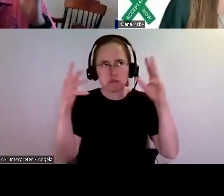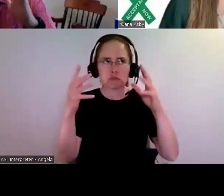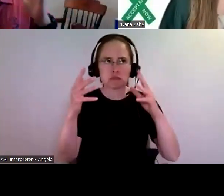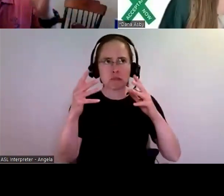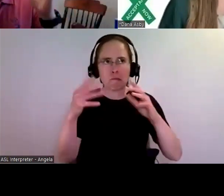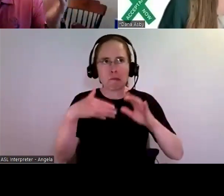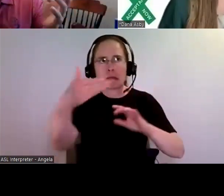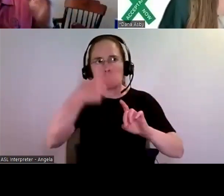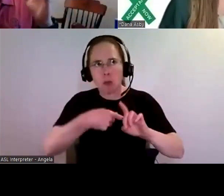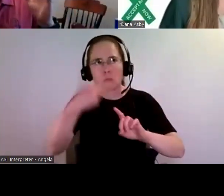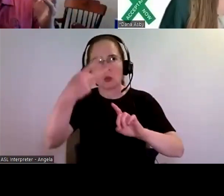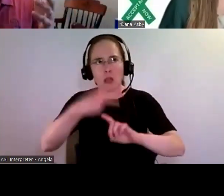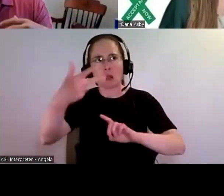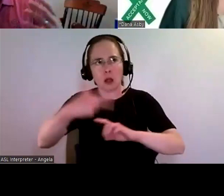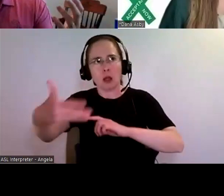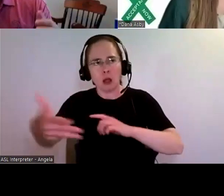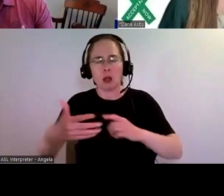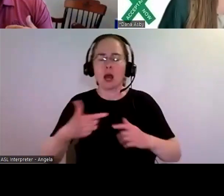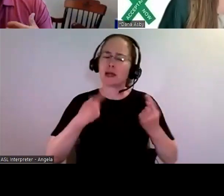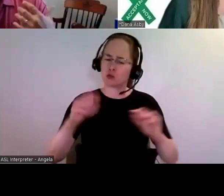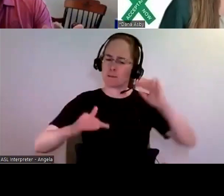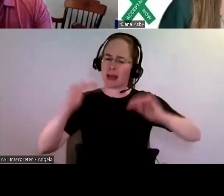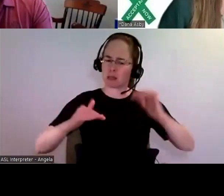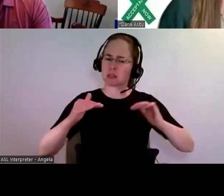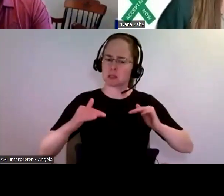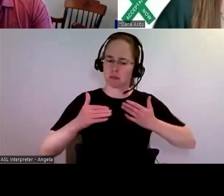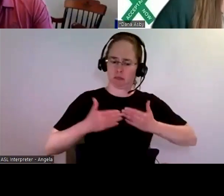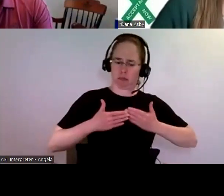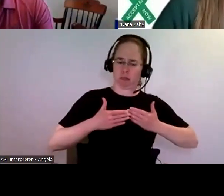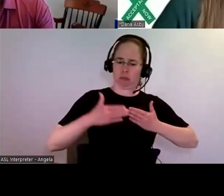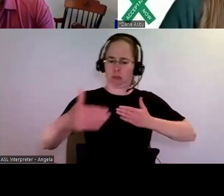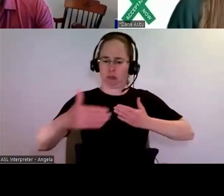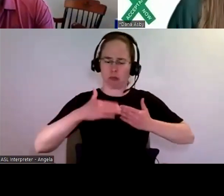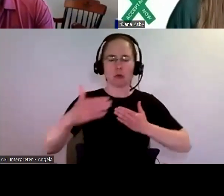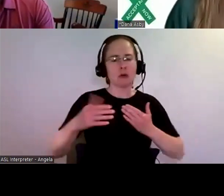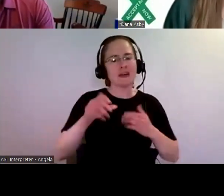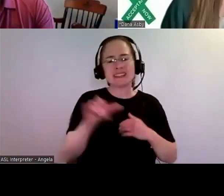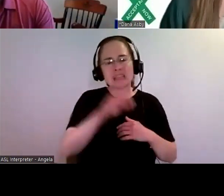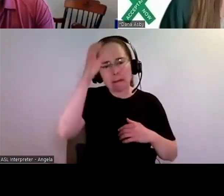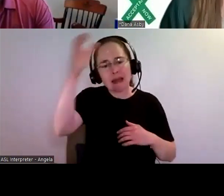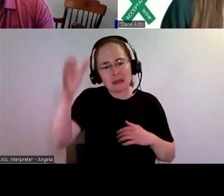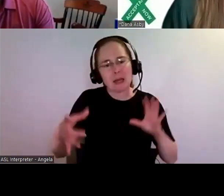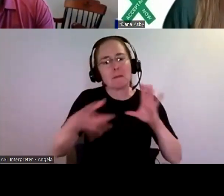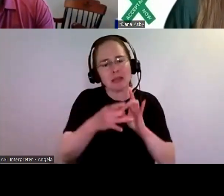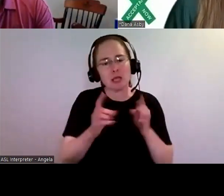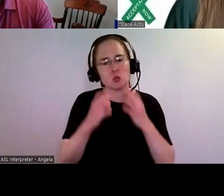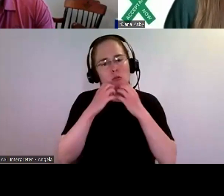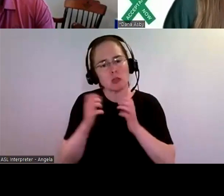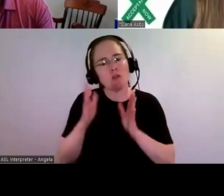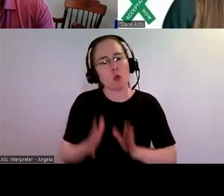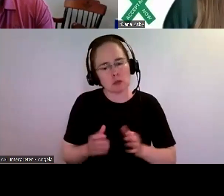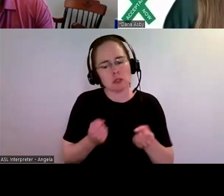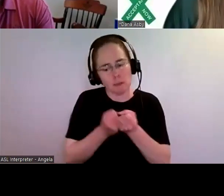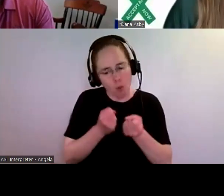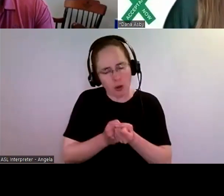ahead of time, but I always try to balance those two. And I guess what I'm trying to say is that I think that applies to the loved ones